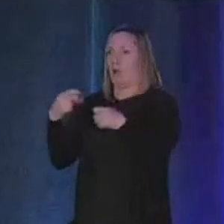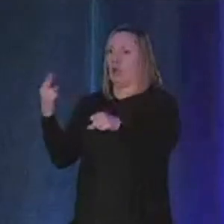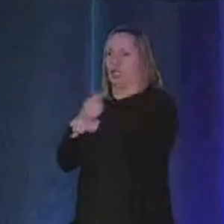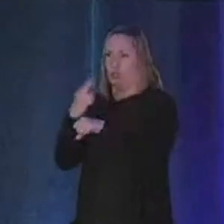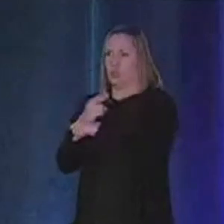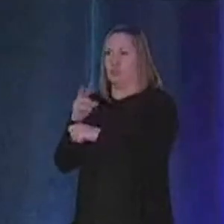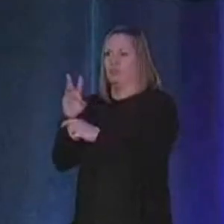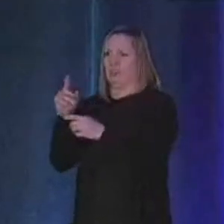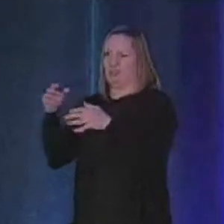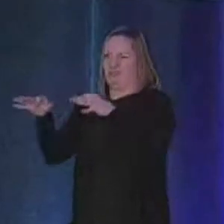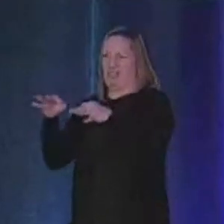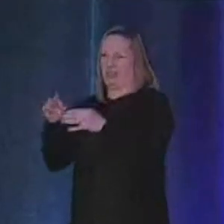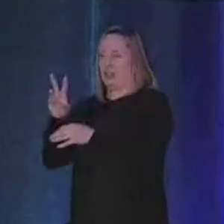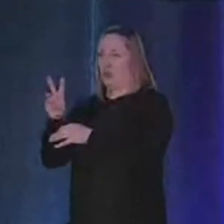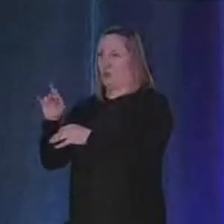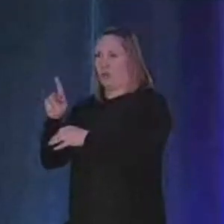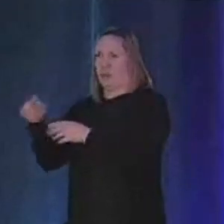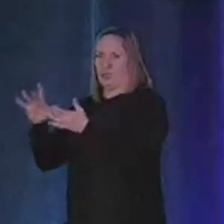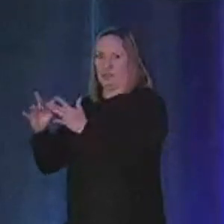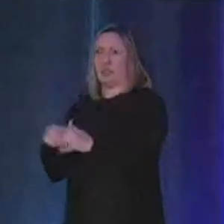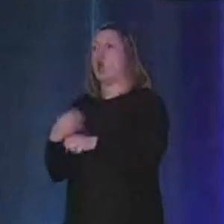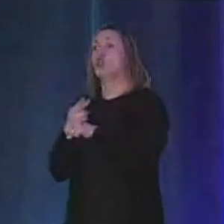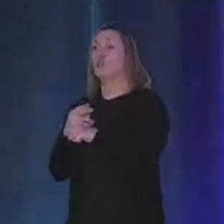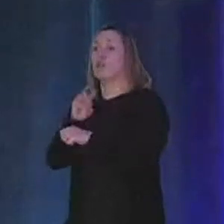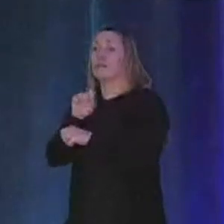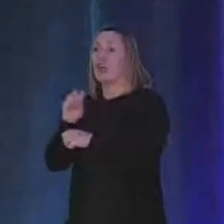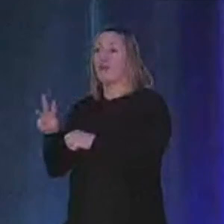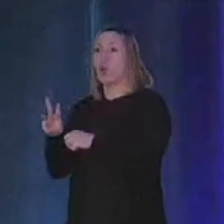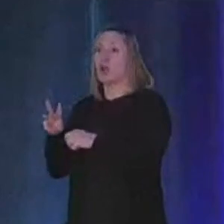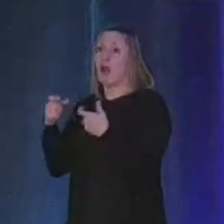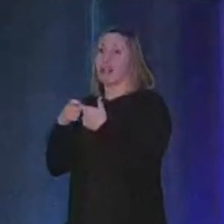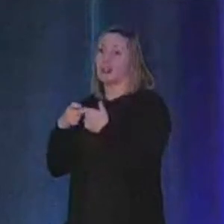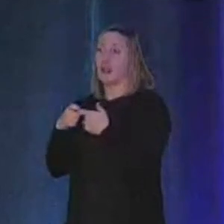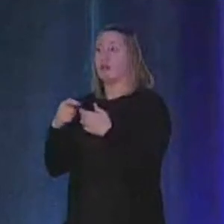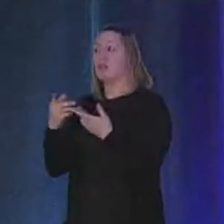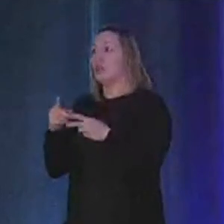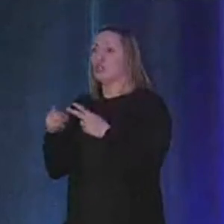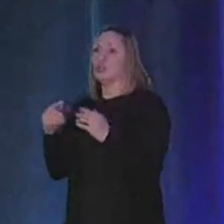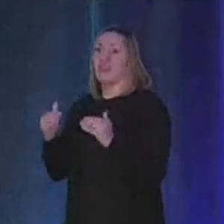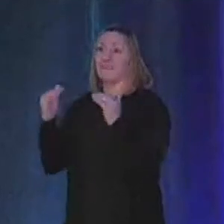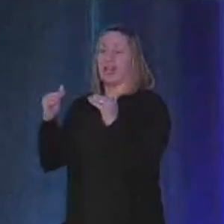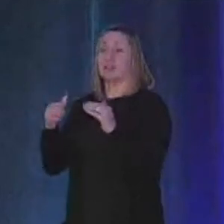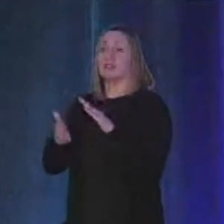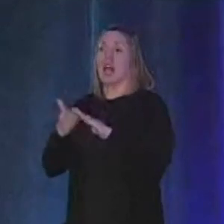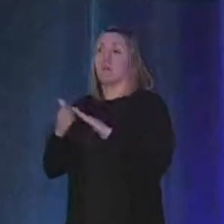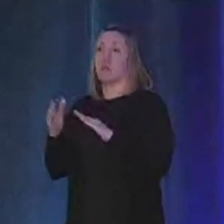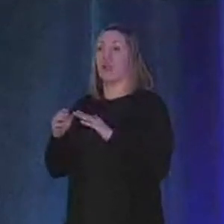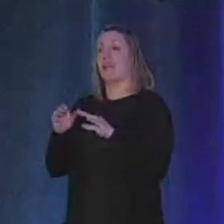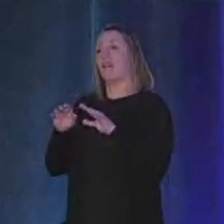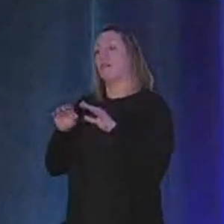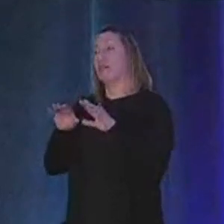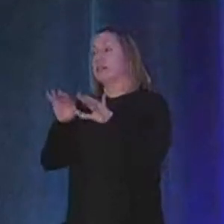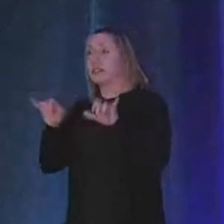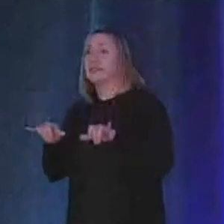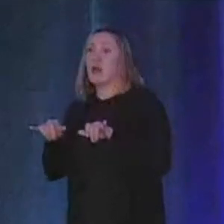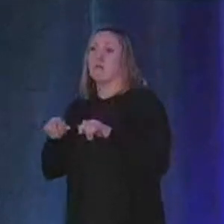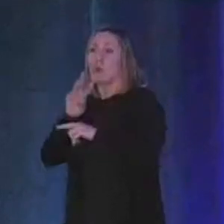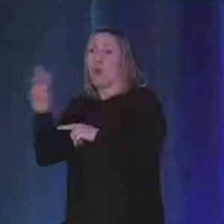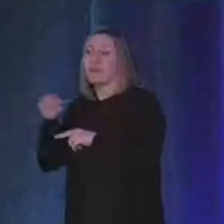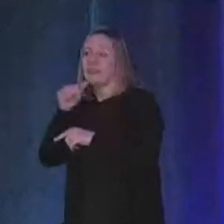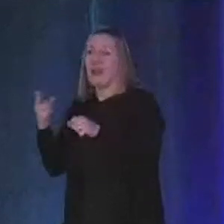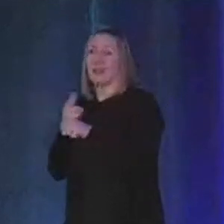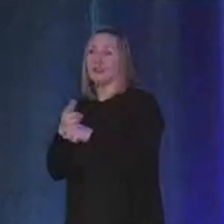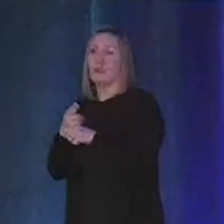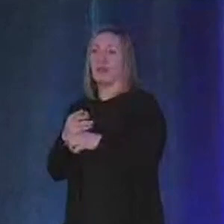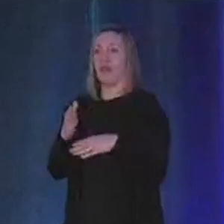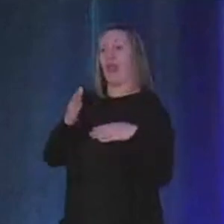user of computer software, other electronic devices, uses advanced features of computer hardware, operating systems, programs, or websites that are not used by the average